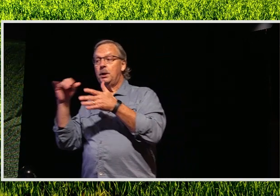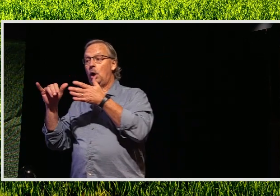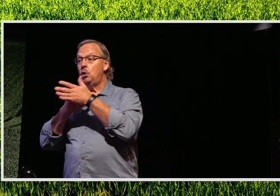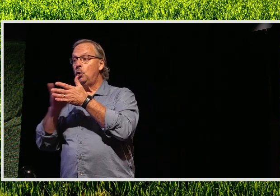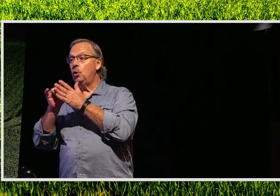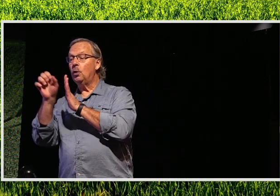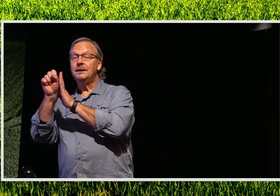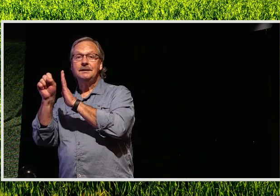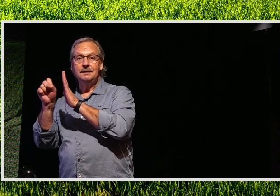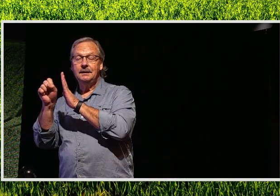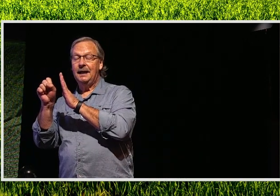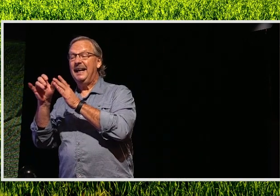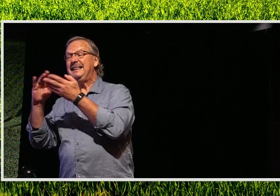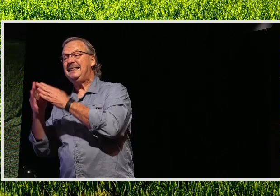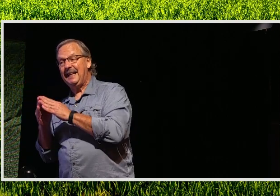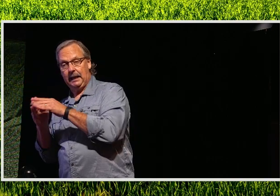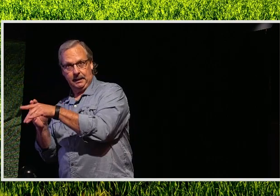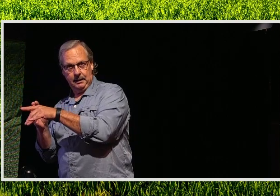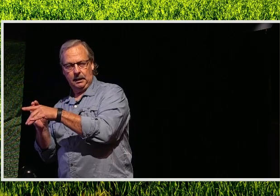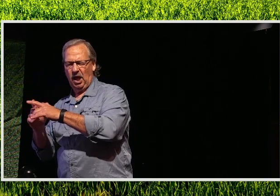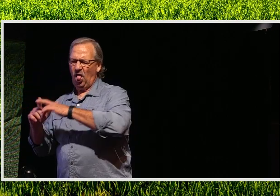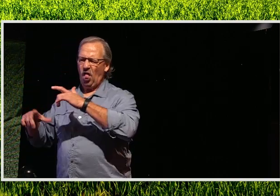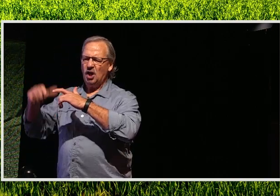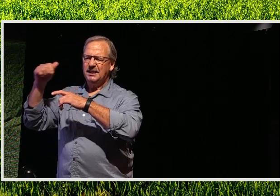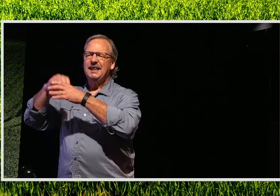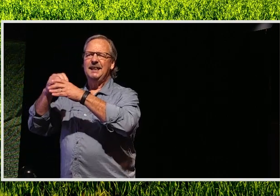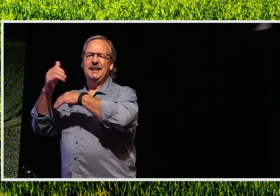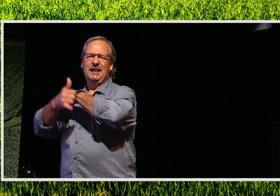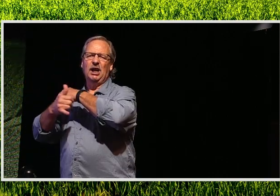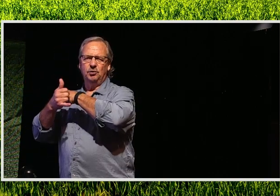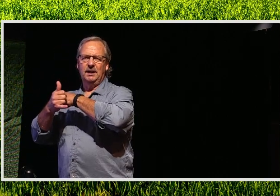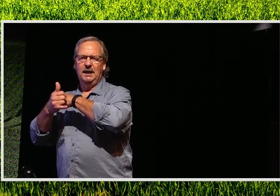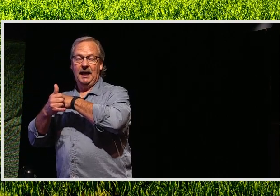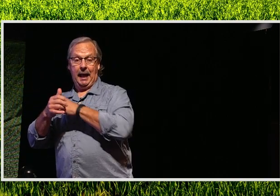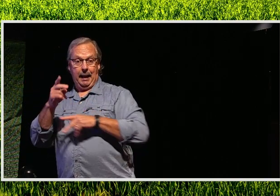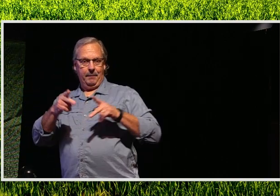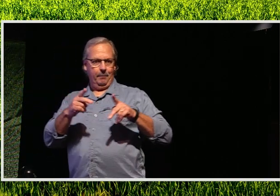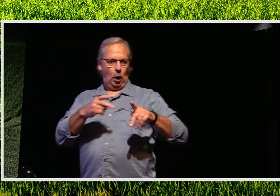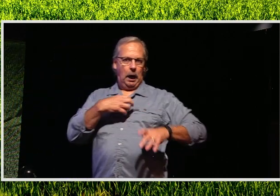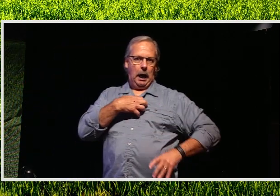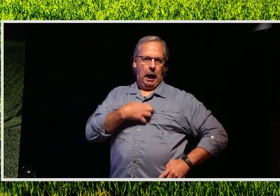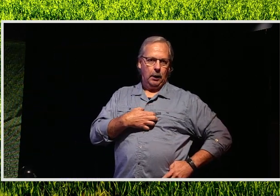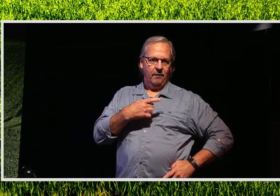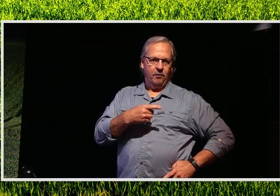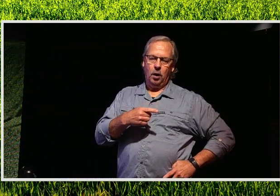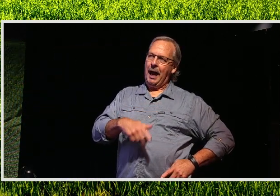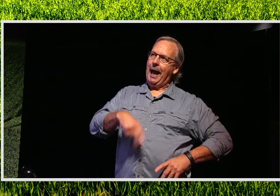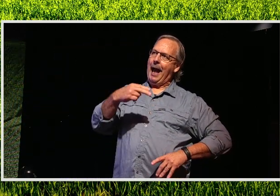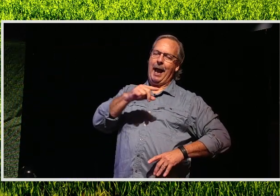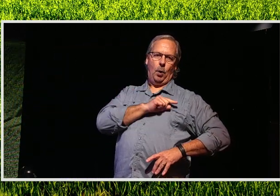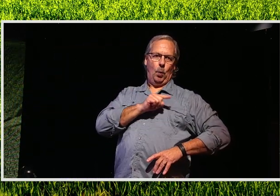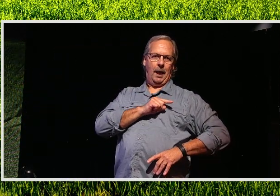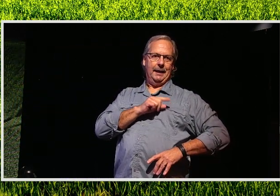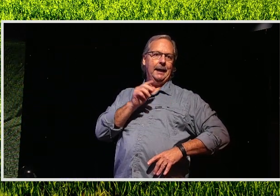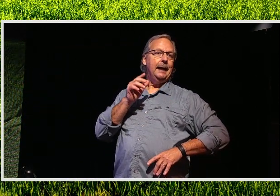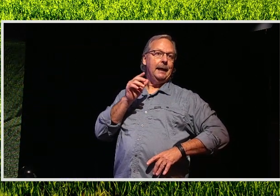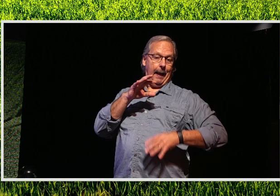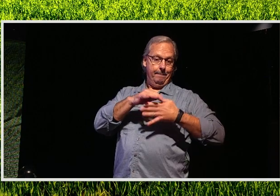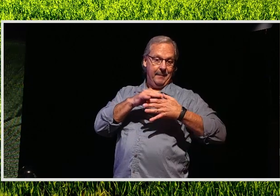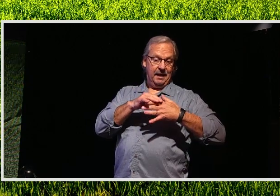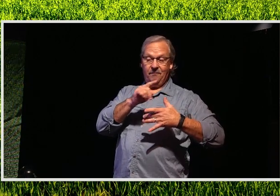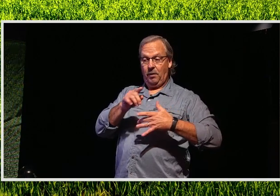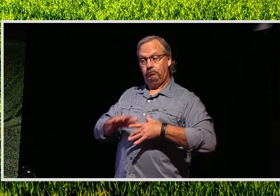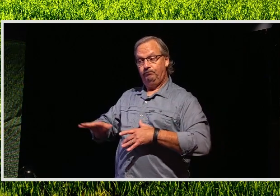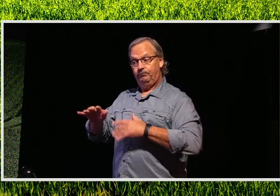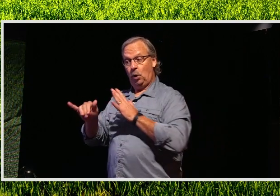in the country, where customers are literally hungry for high-quality meat directly from New York farmers and butcher